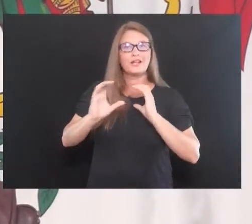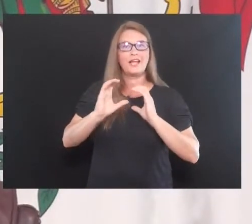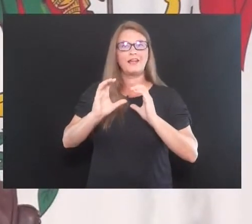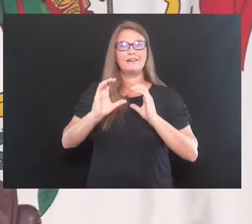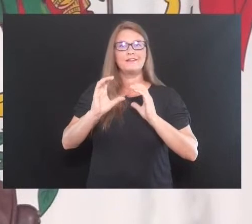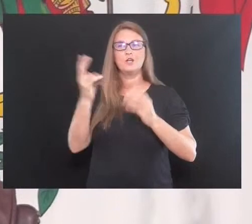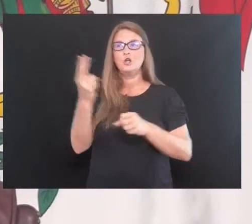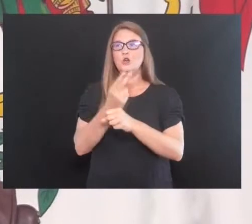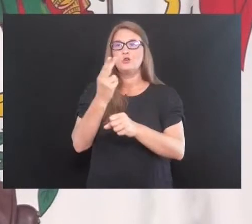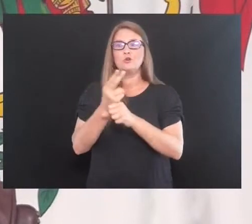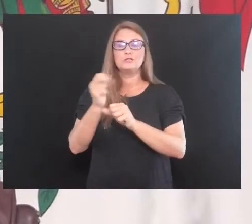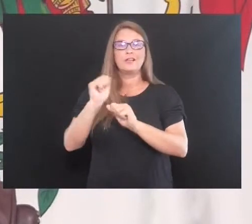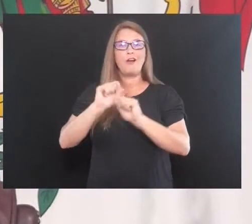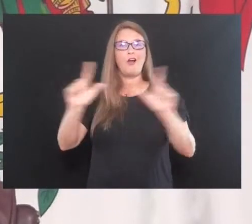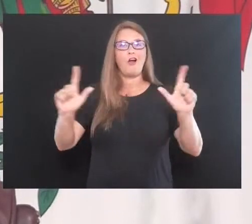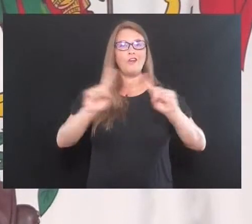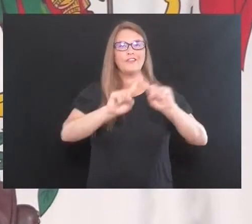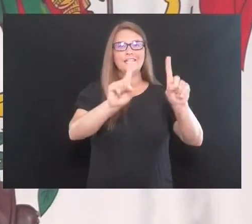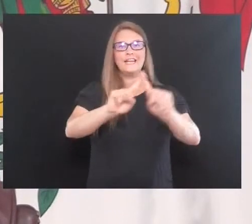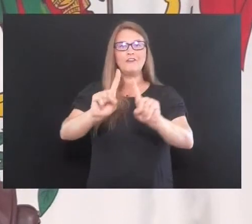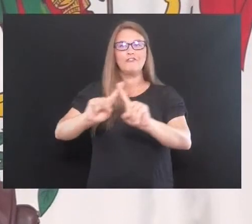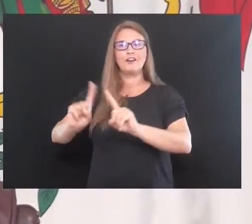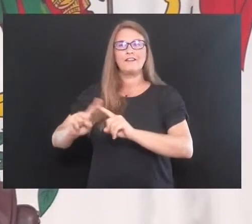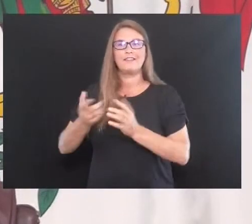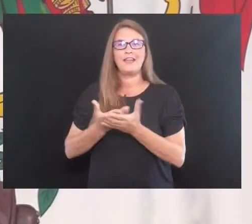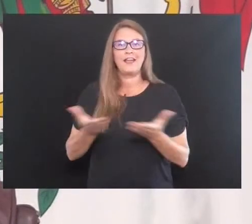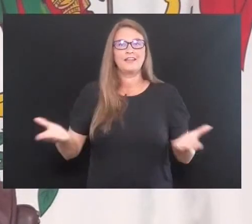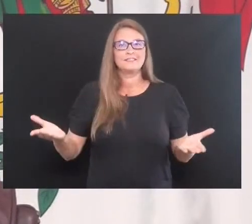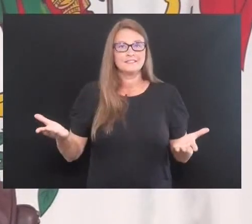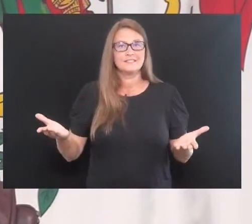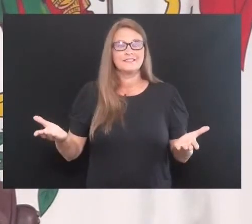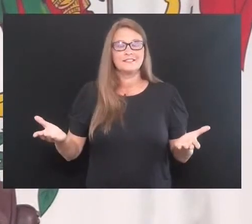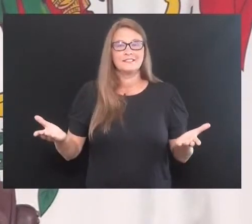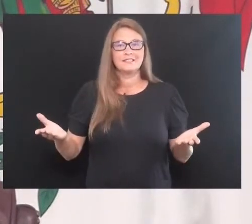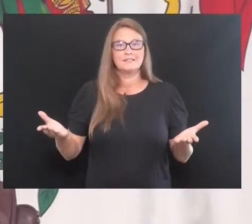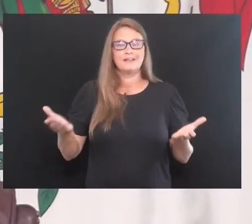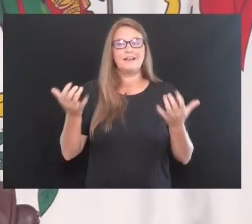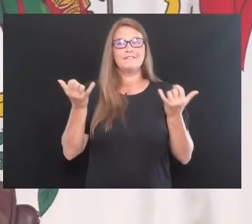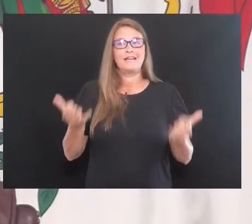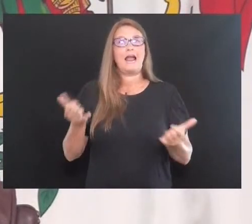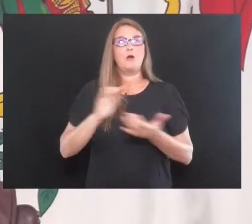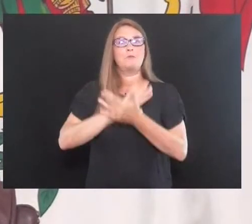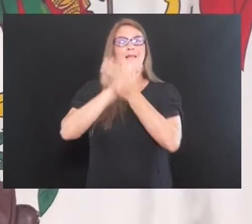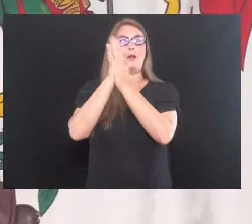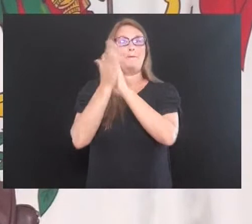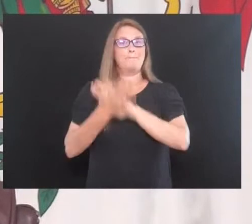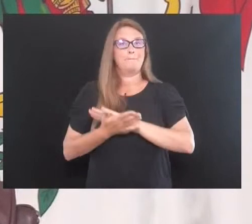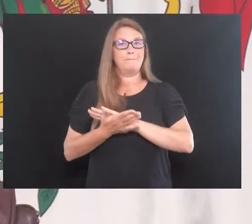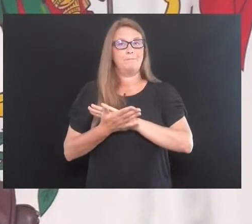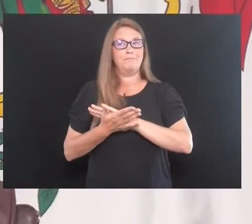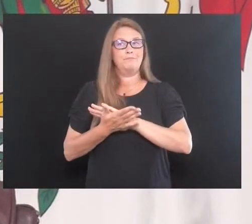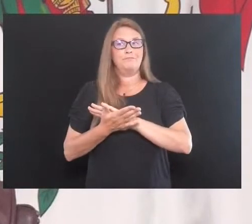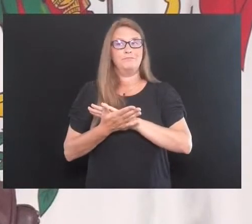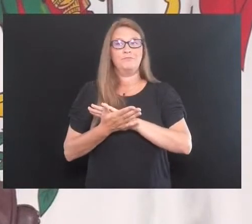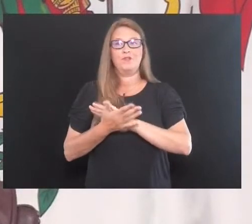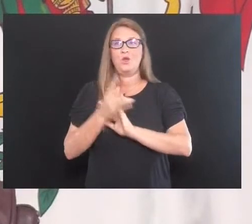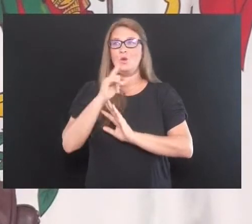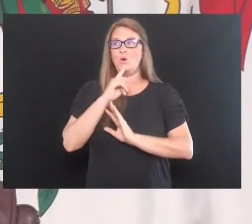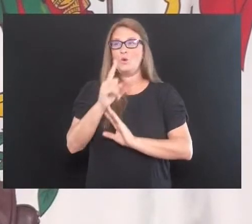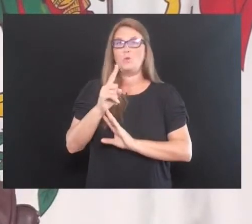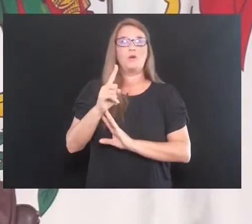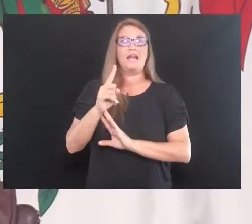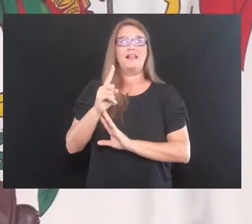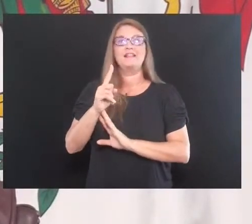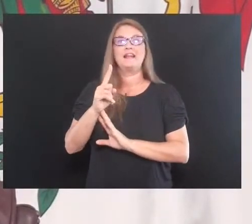vehicles that we have through social media or wherever it may be, have become lightning rods in lots of